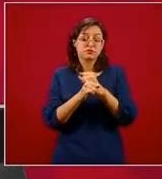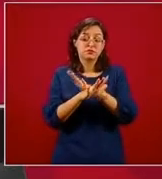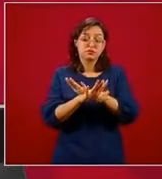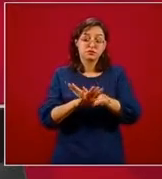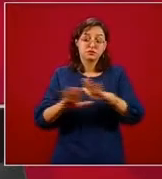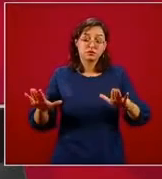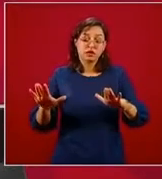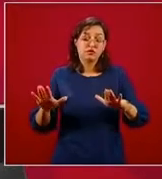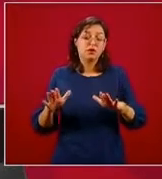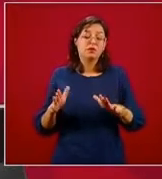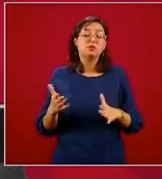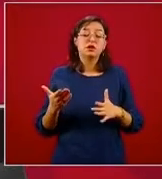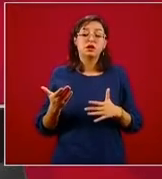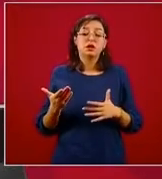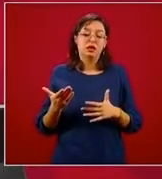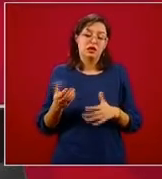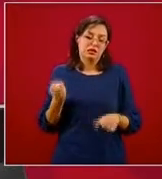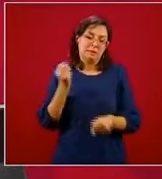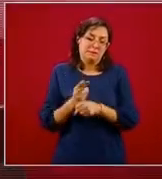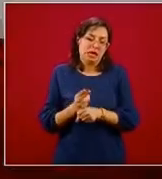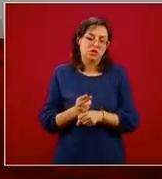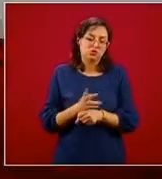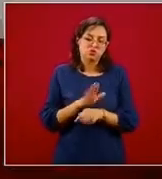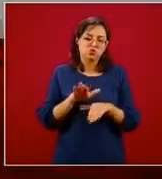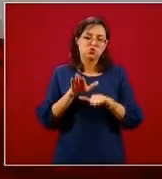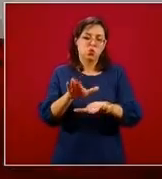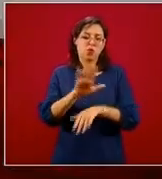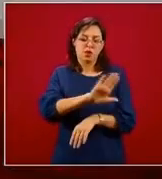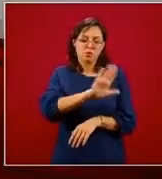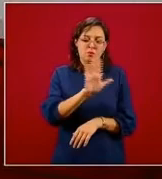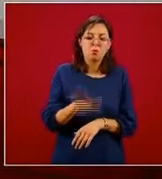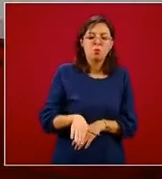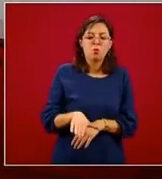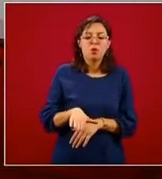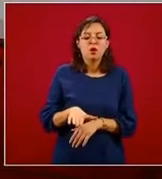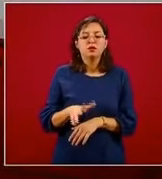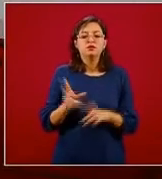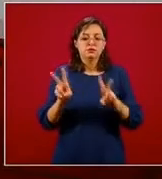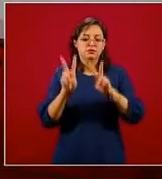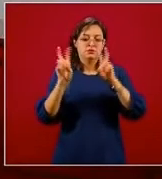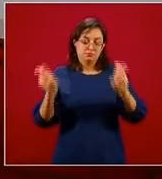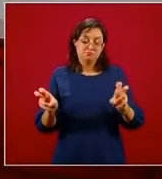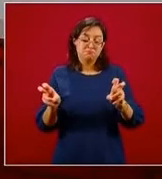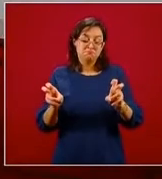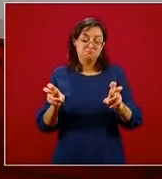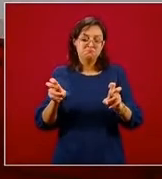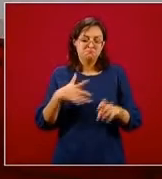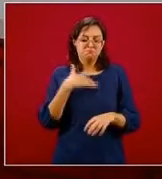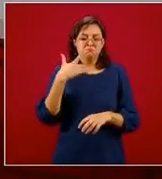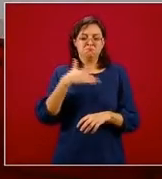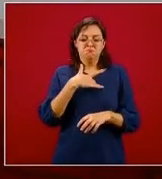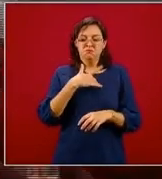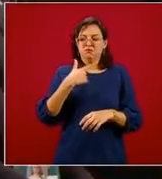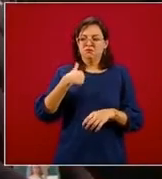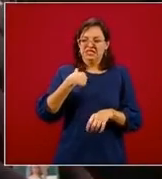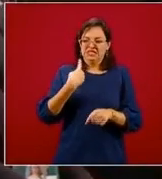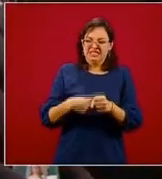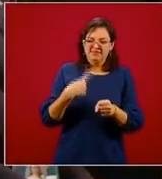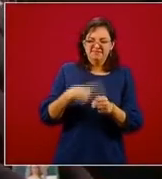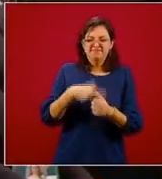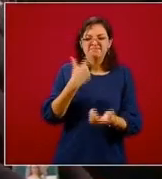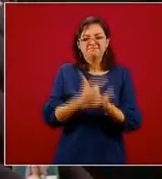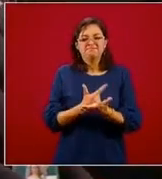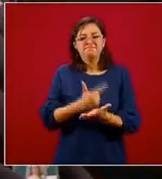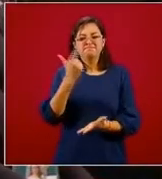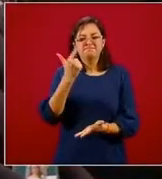4-part preliminar semester on sobre las preliminary muertes, en information este caso on sobre deaths. este tema, de In este this síndrome, case, aún por with the